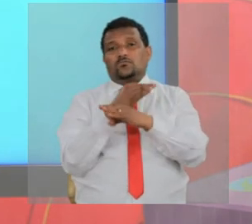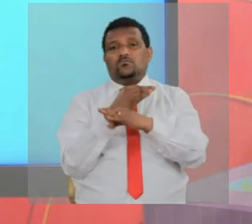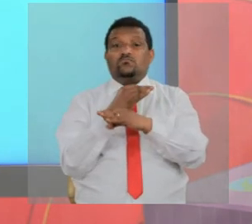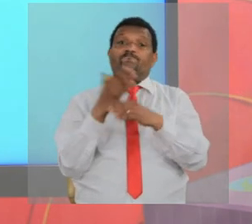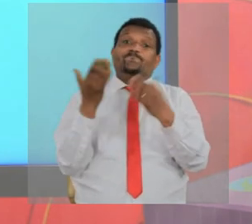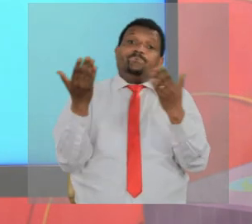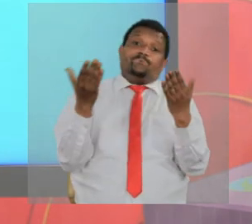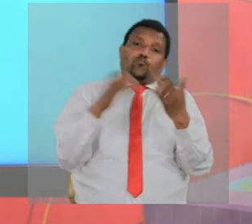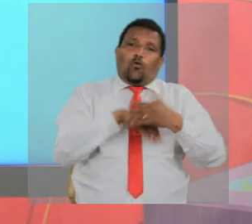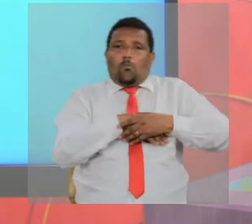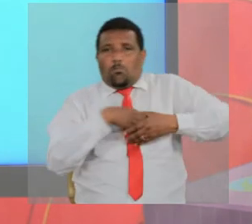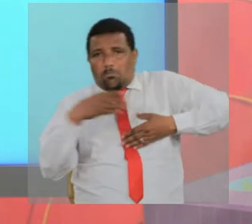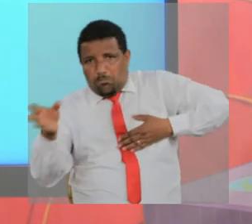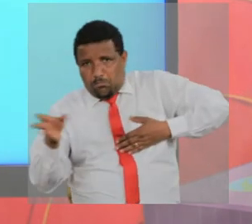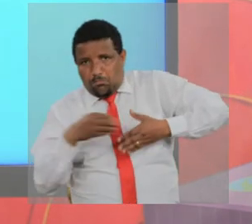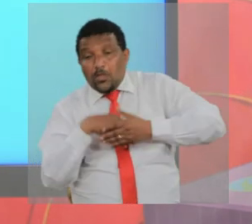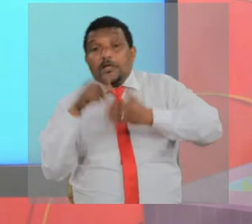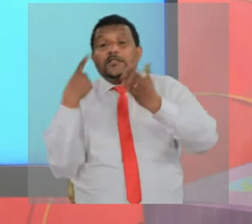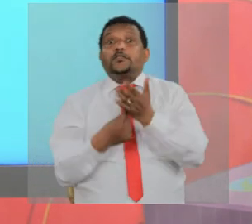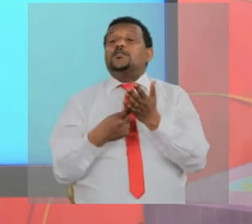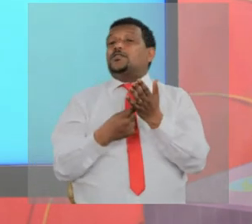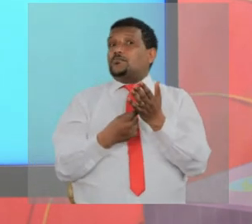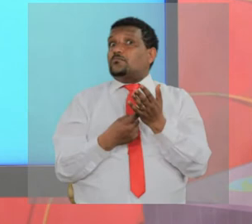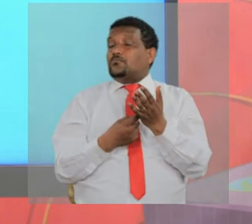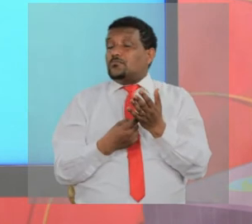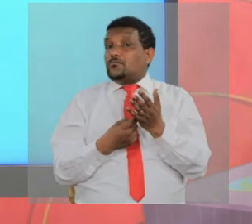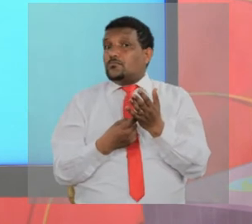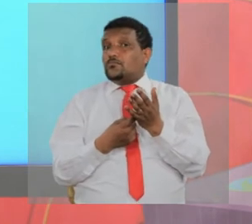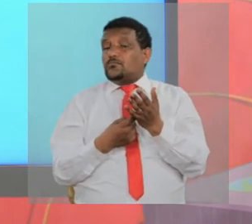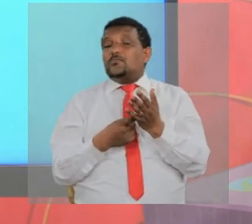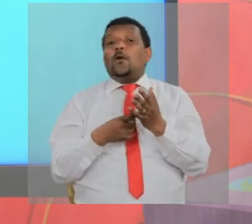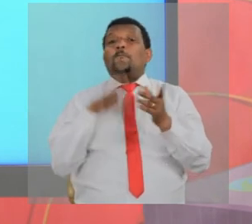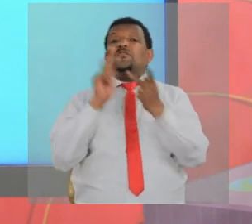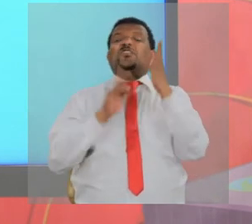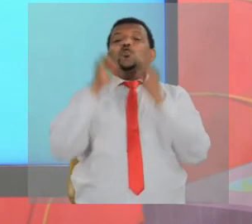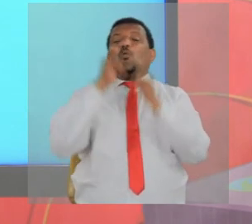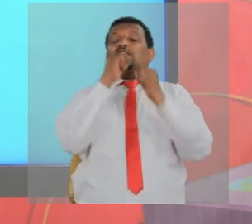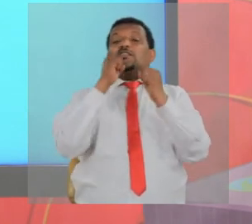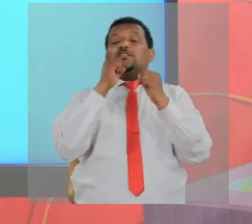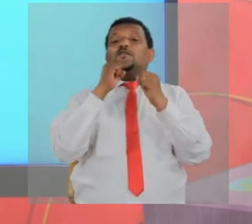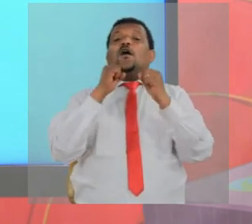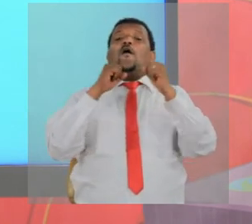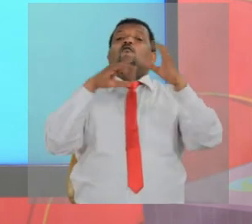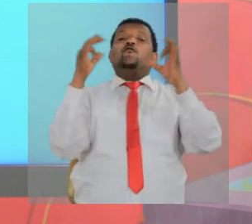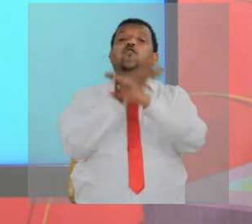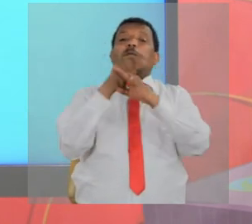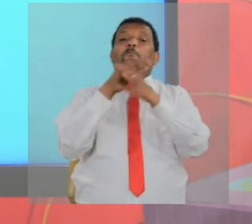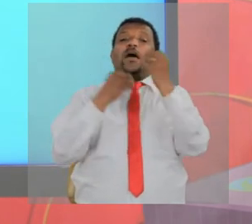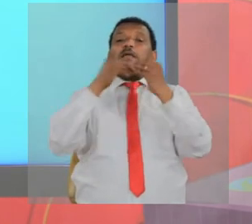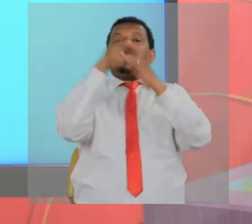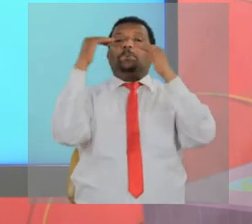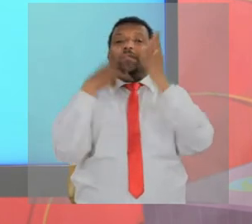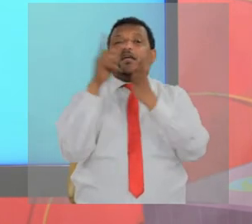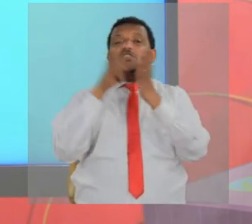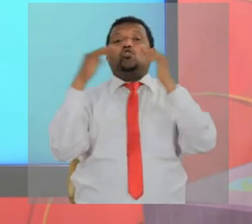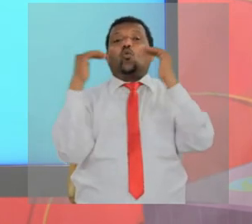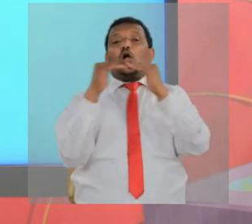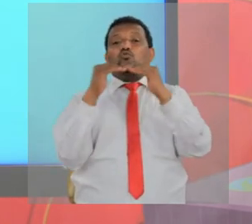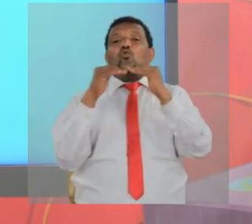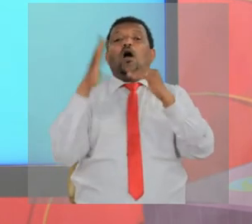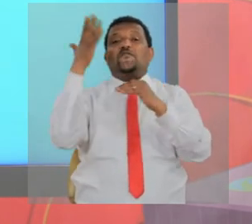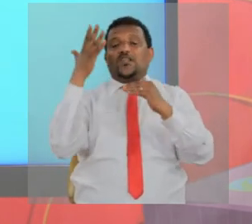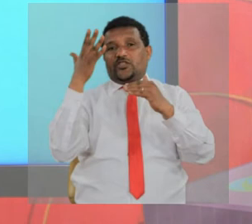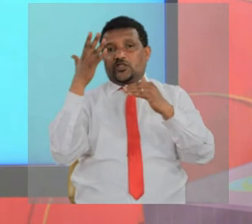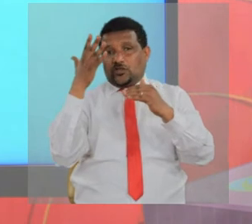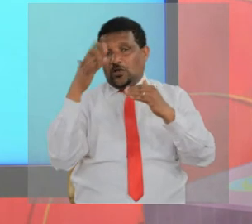suffering from loss. And at this point, a perfectly competitive firm market price is equal to the minimum of the average variable cost of